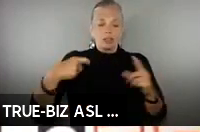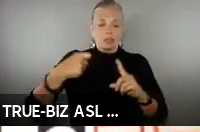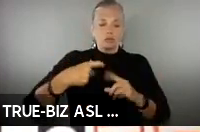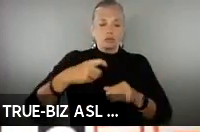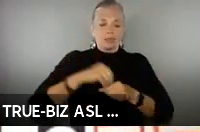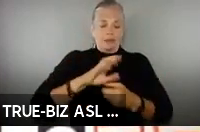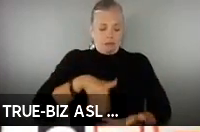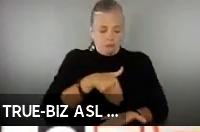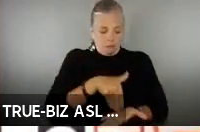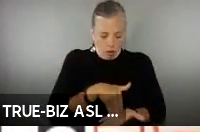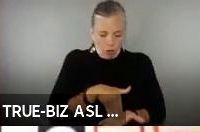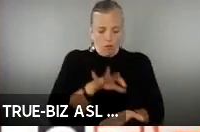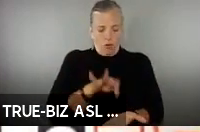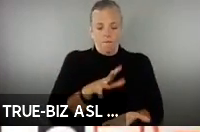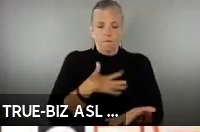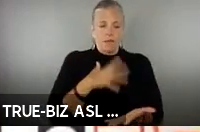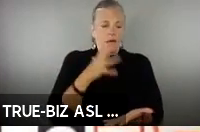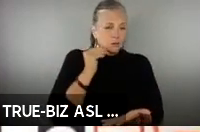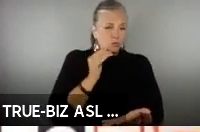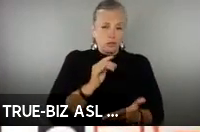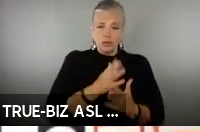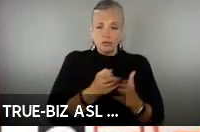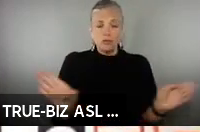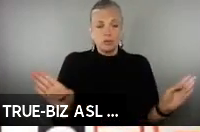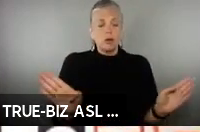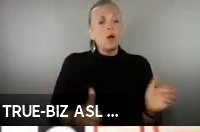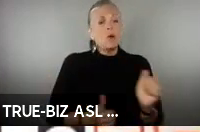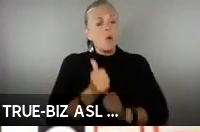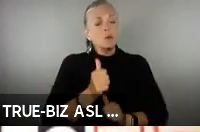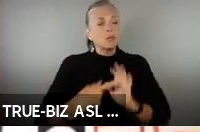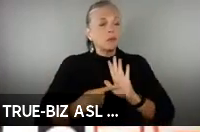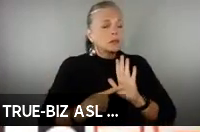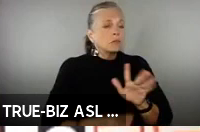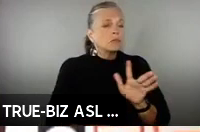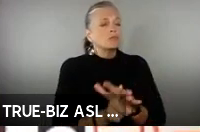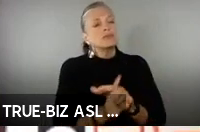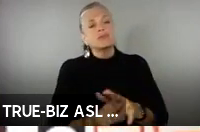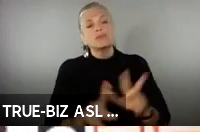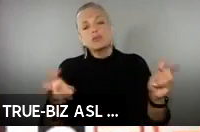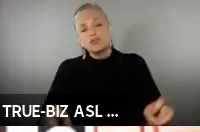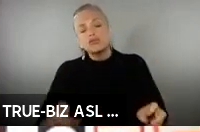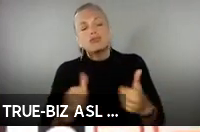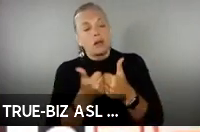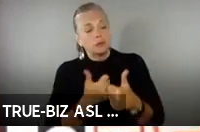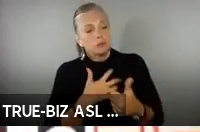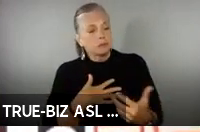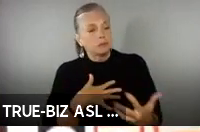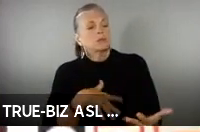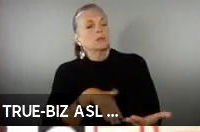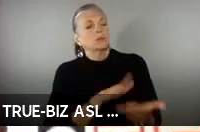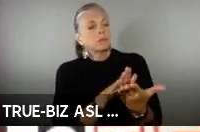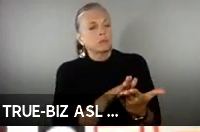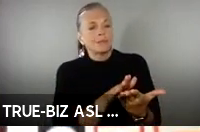Like most of the symptoms and issues and challenges that come forth, like